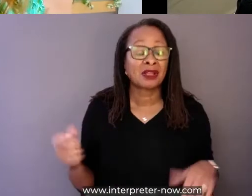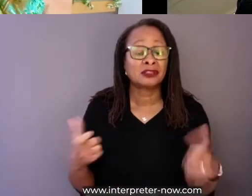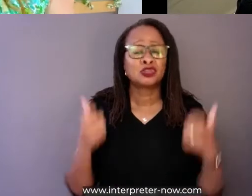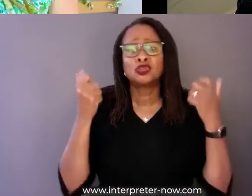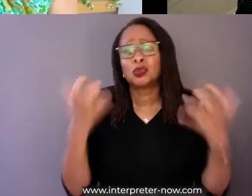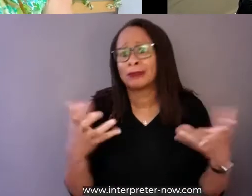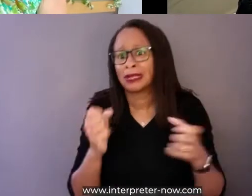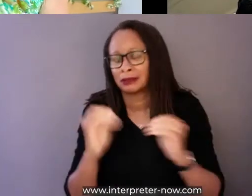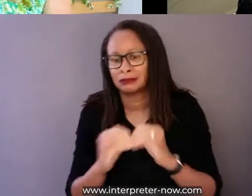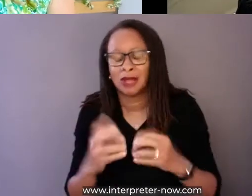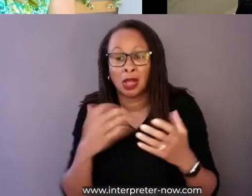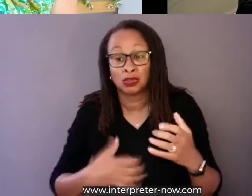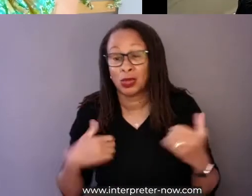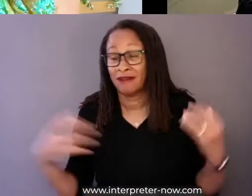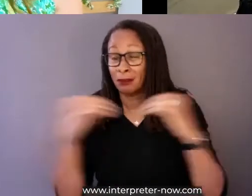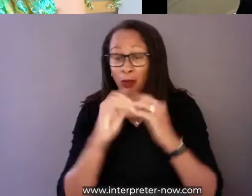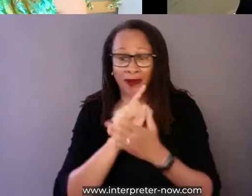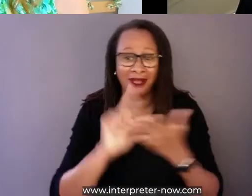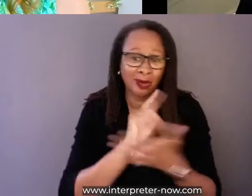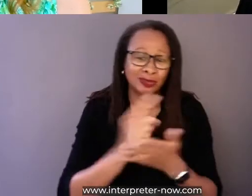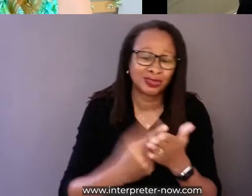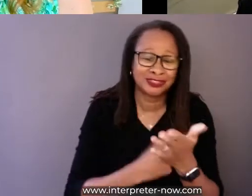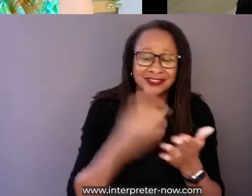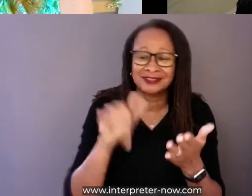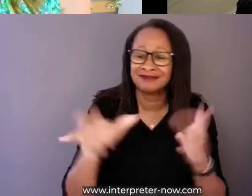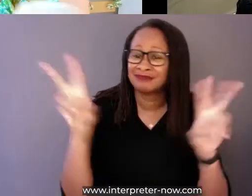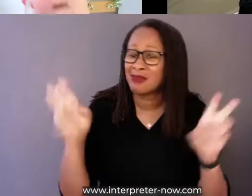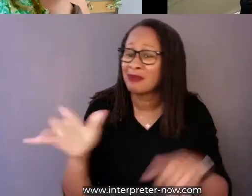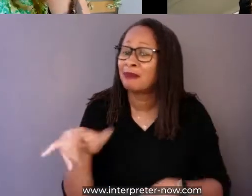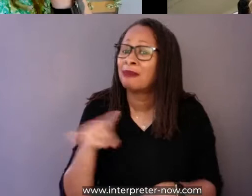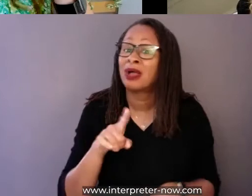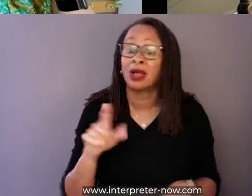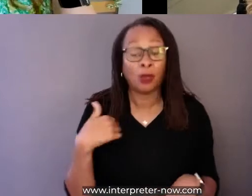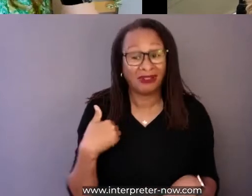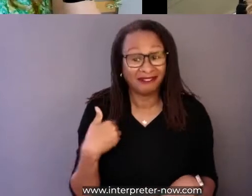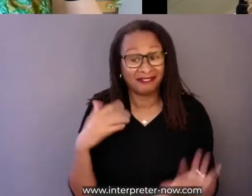many more hours to talk about this. And we have.